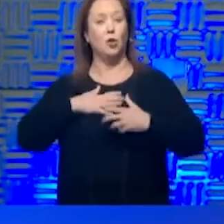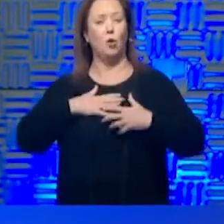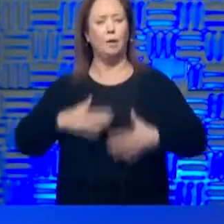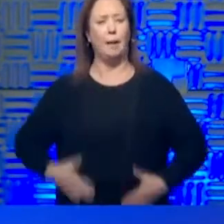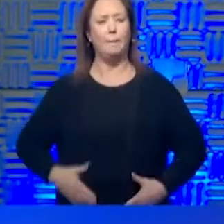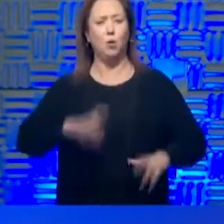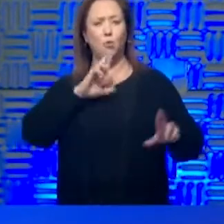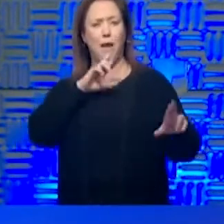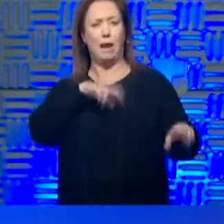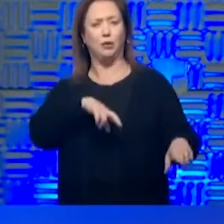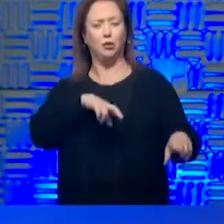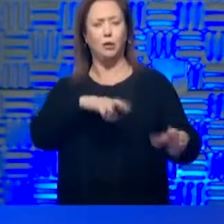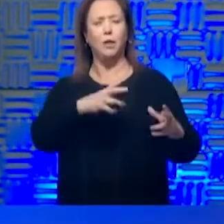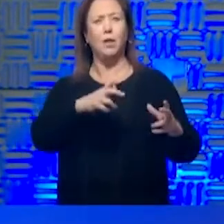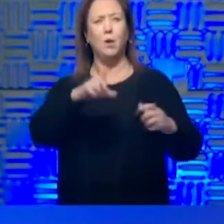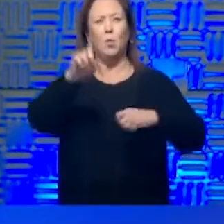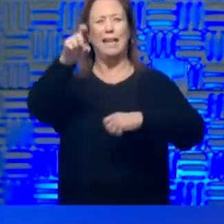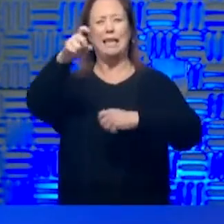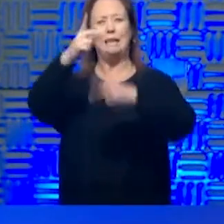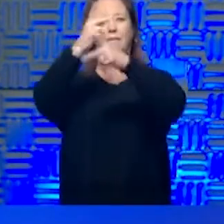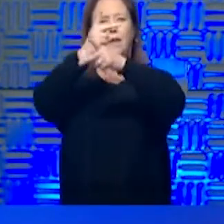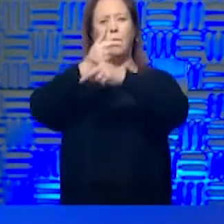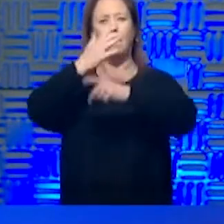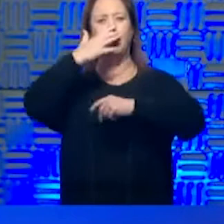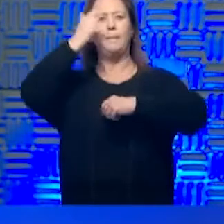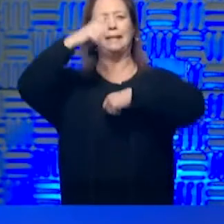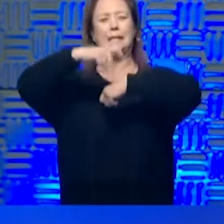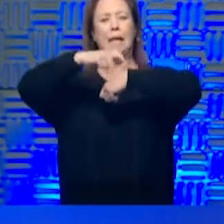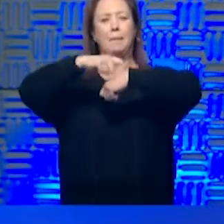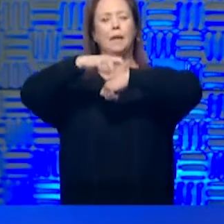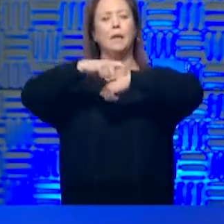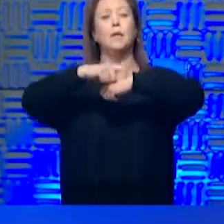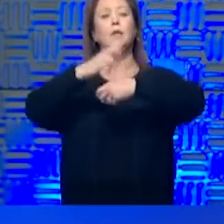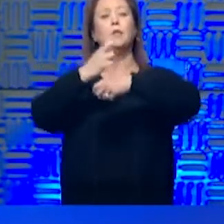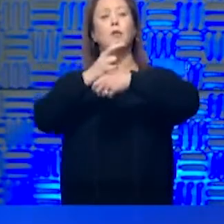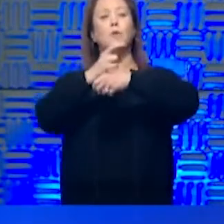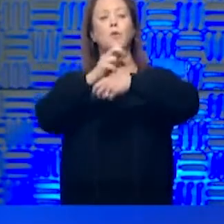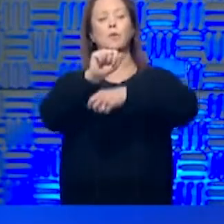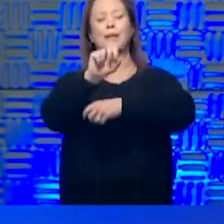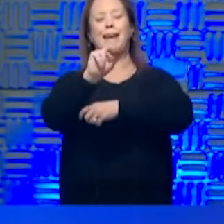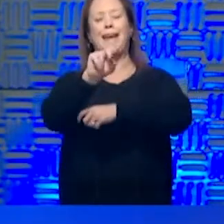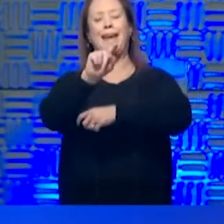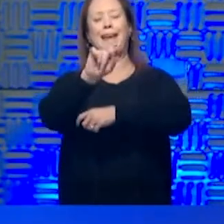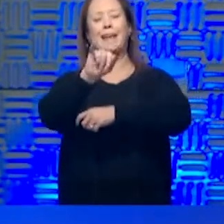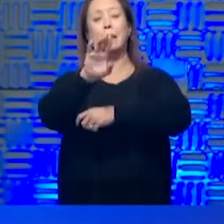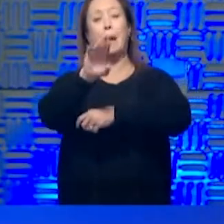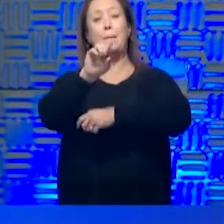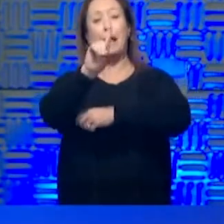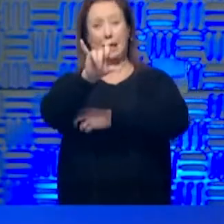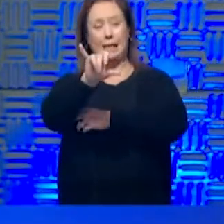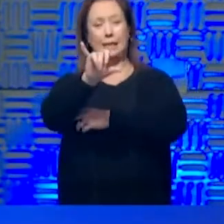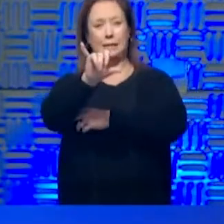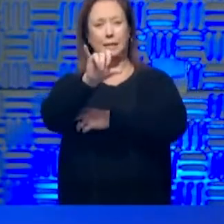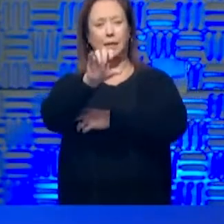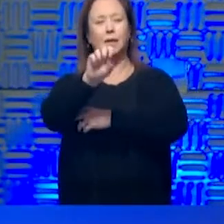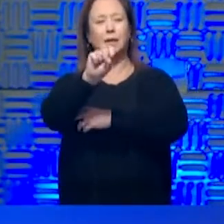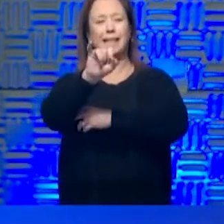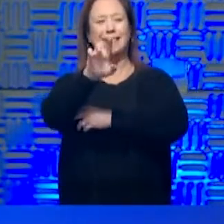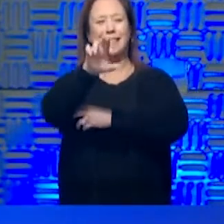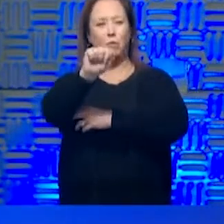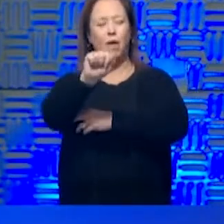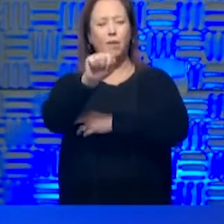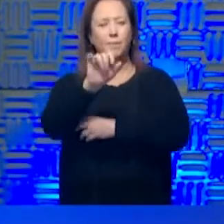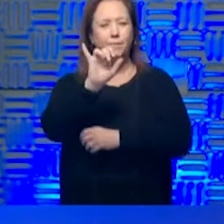really still have to figure out the best timing to use that convalescent sera or those antibodies. But yeah, I think moving forward, there's going to be